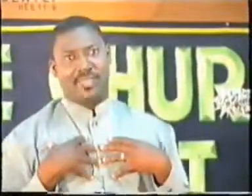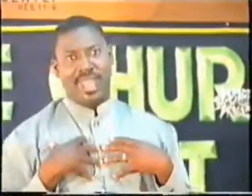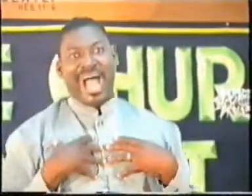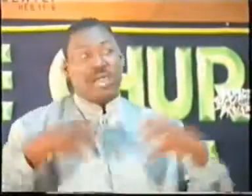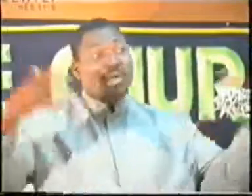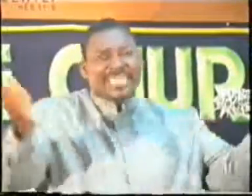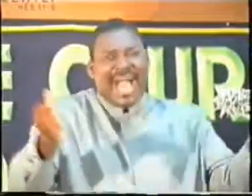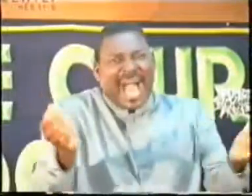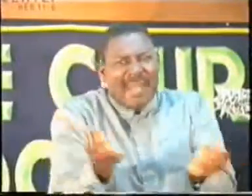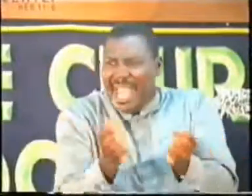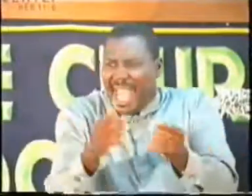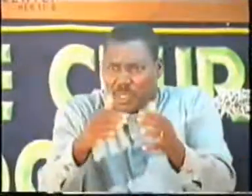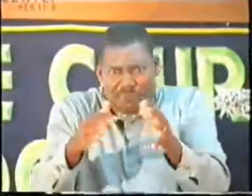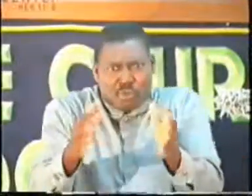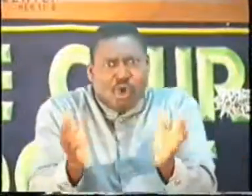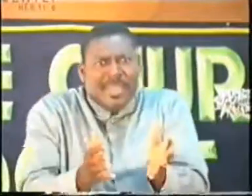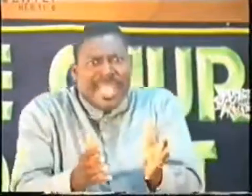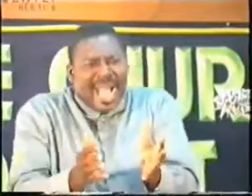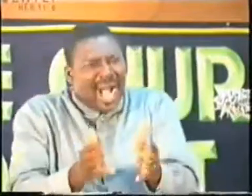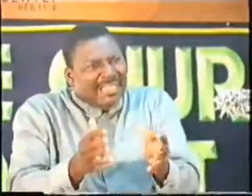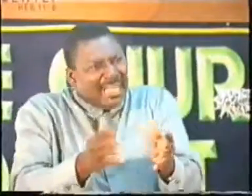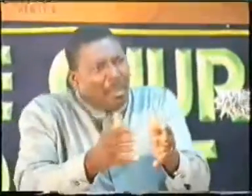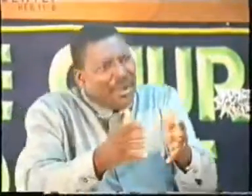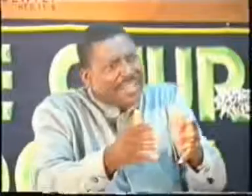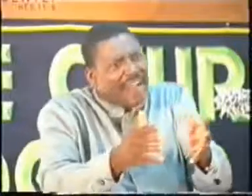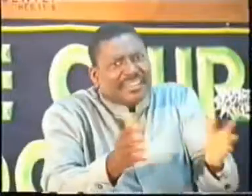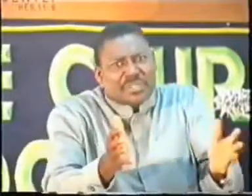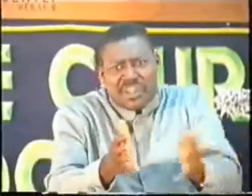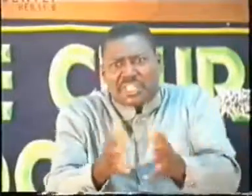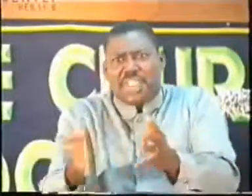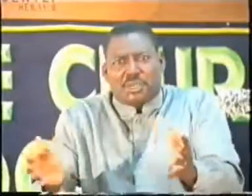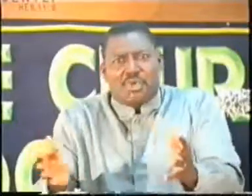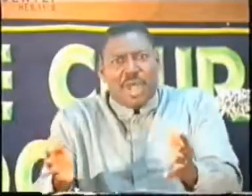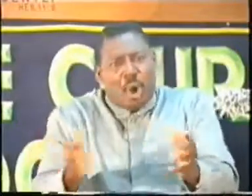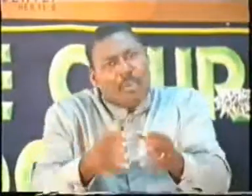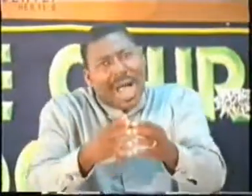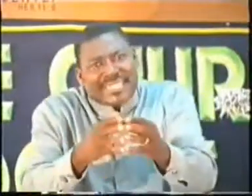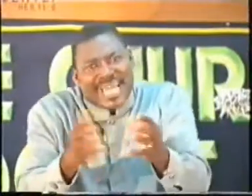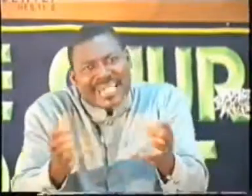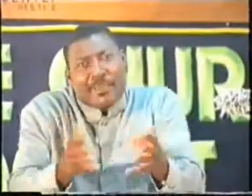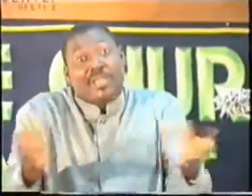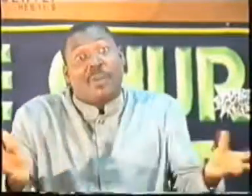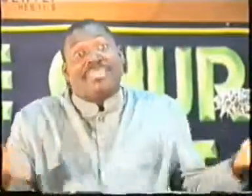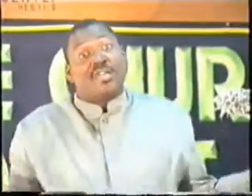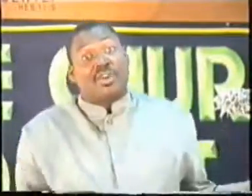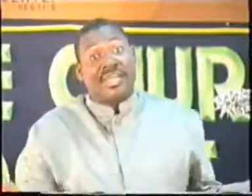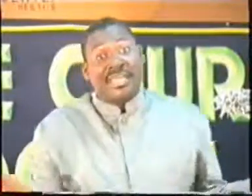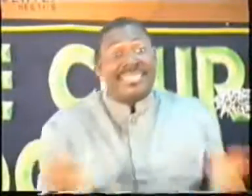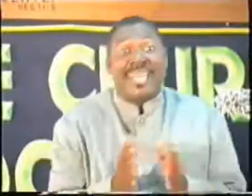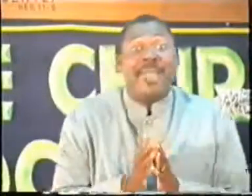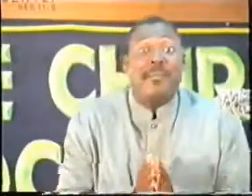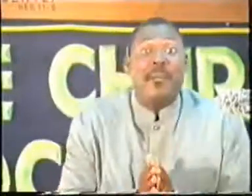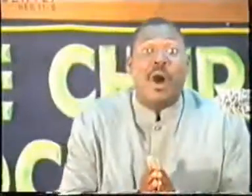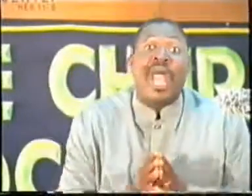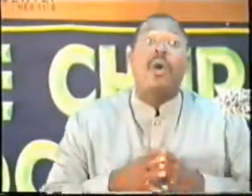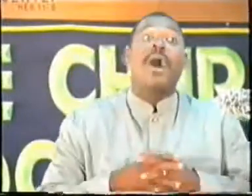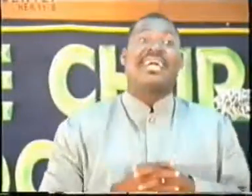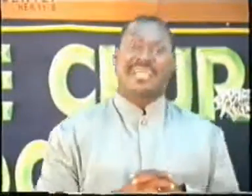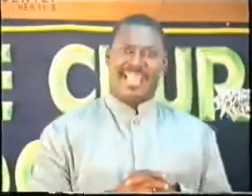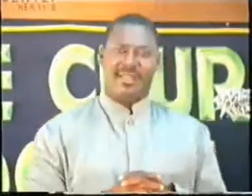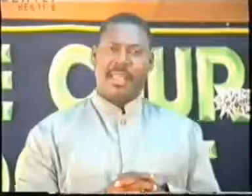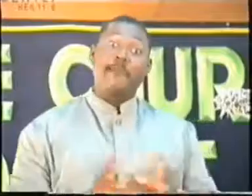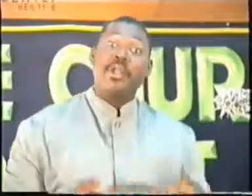adeɛ asɔre sika abɛyɛ nkurɔfokuo bi a sɛ board of directors for the church o wɔn mo ana tan sɛ planning zone bɛte asɔre ti sika bi abɛ mu a